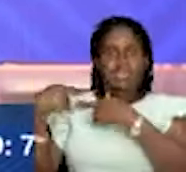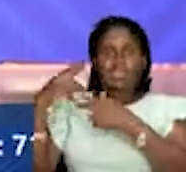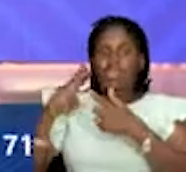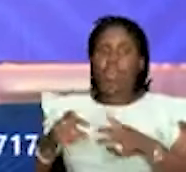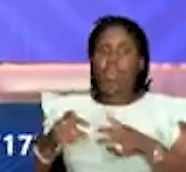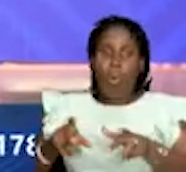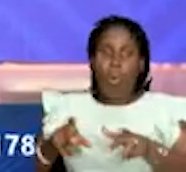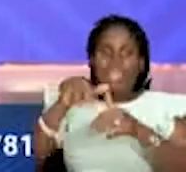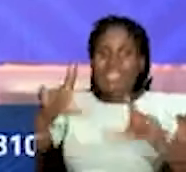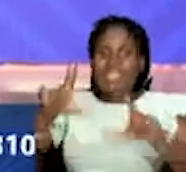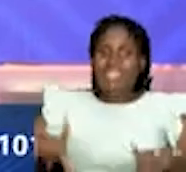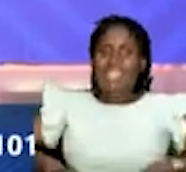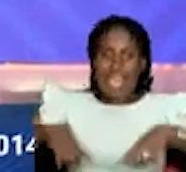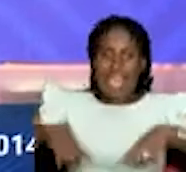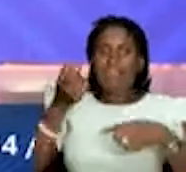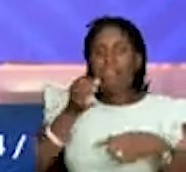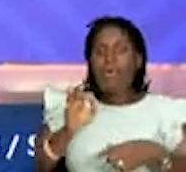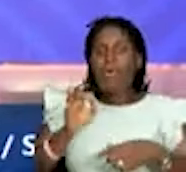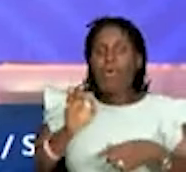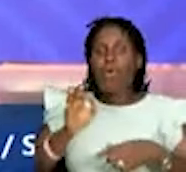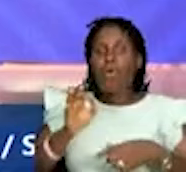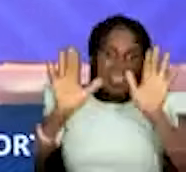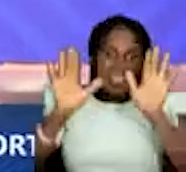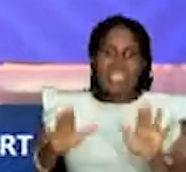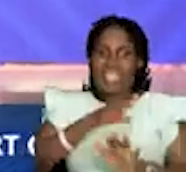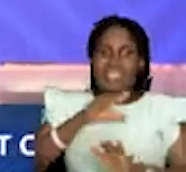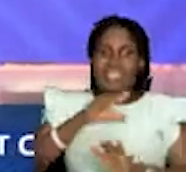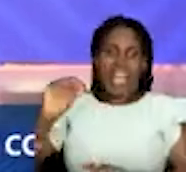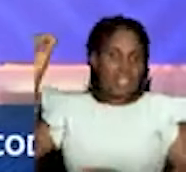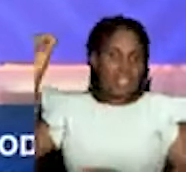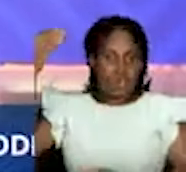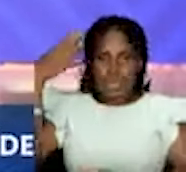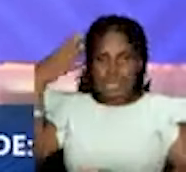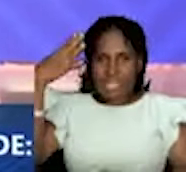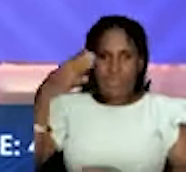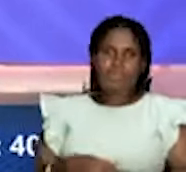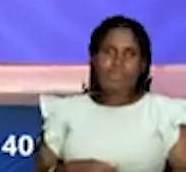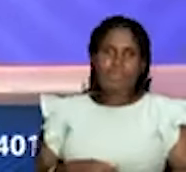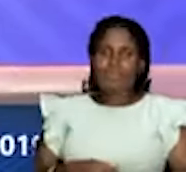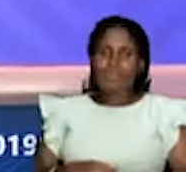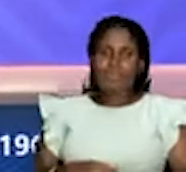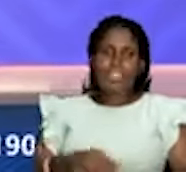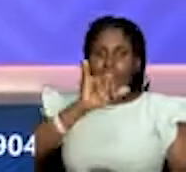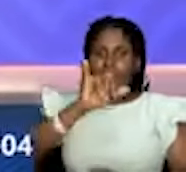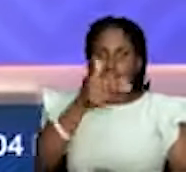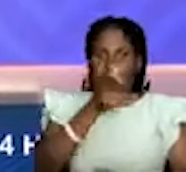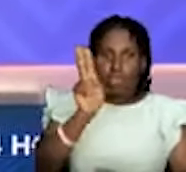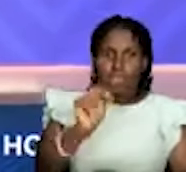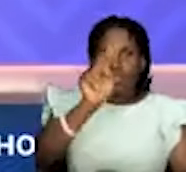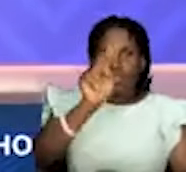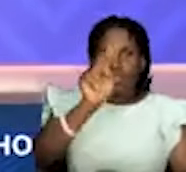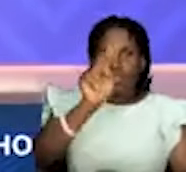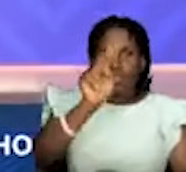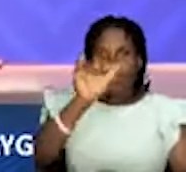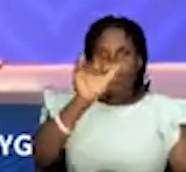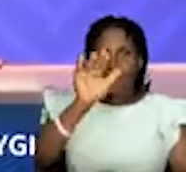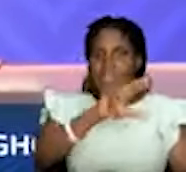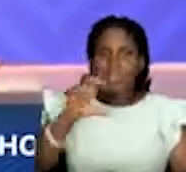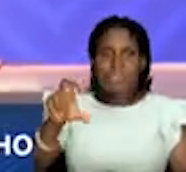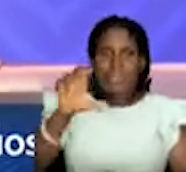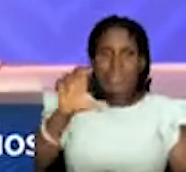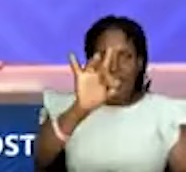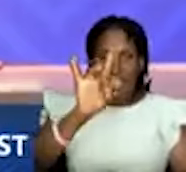excellence and grace. Are we still together? Yes. John chapter 15 and verse 8. I always want to quote that